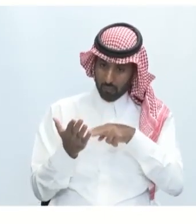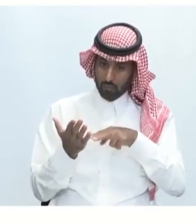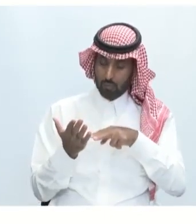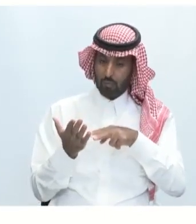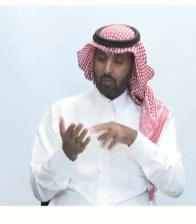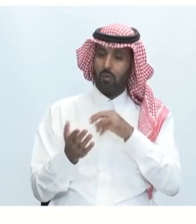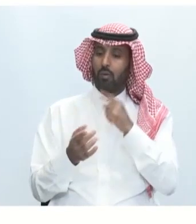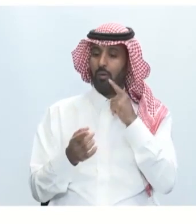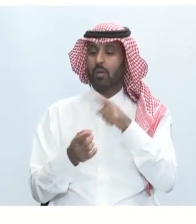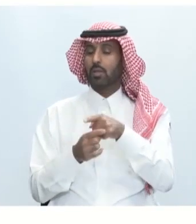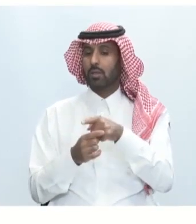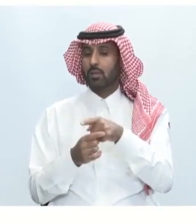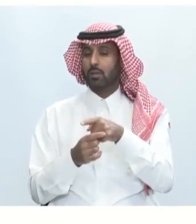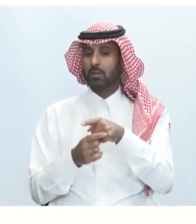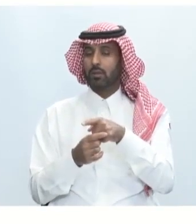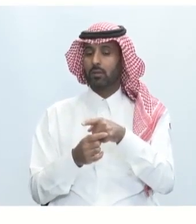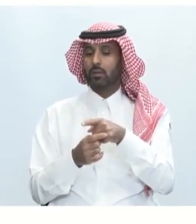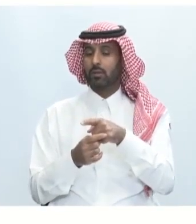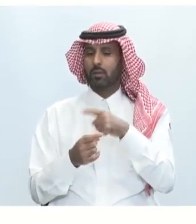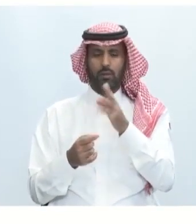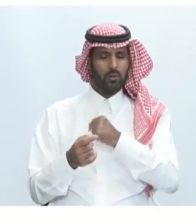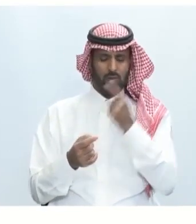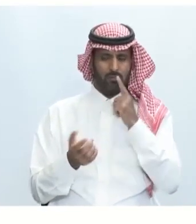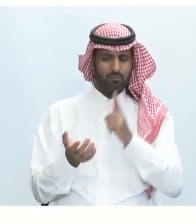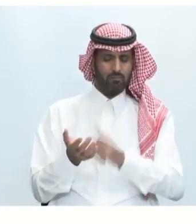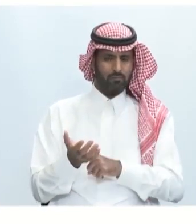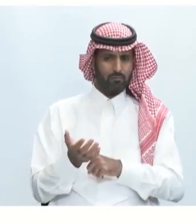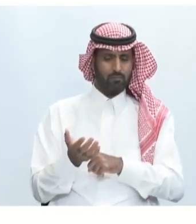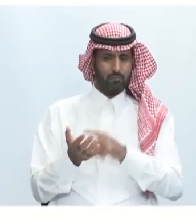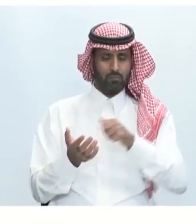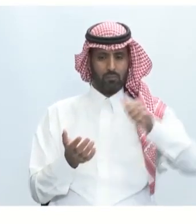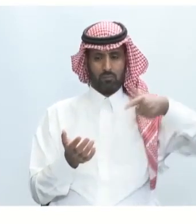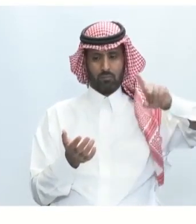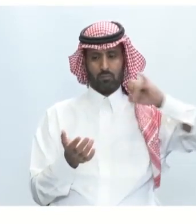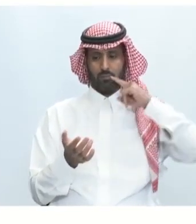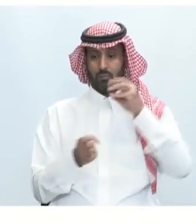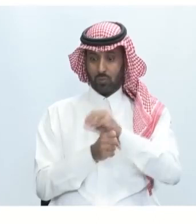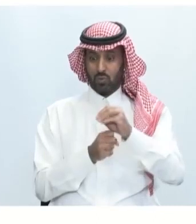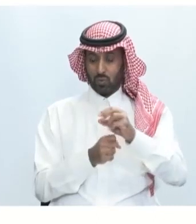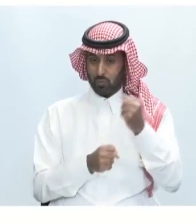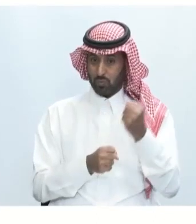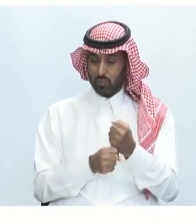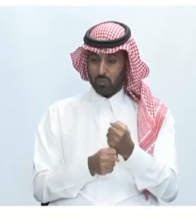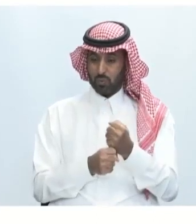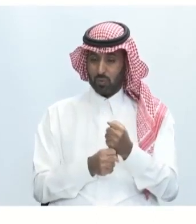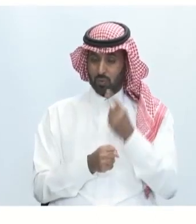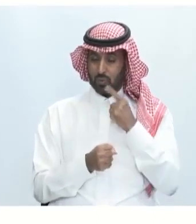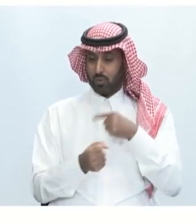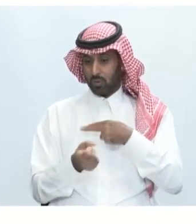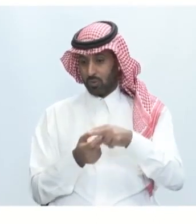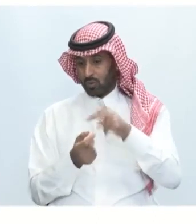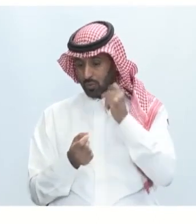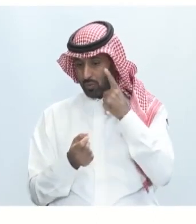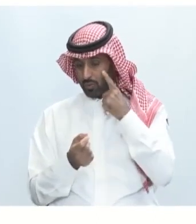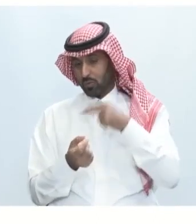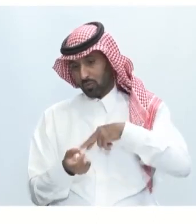to himself. That's correct. He couldn't believe that Alan would do such a thing. Then Alan tried to make up